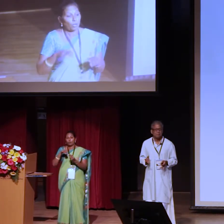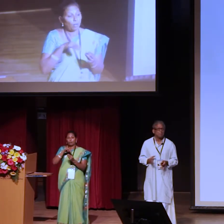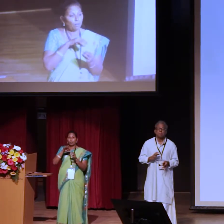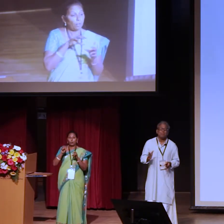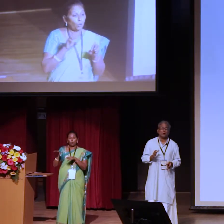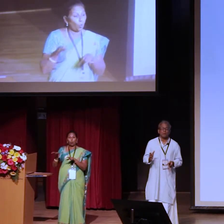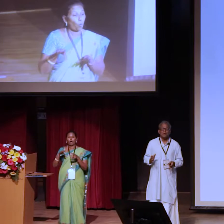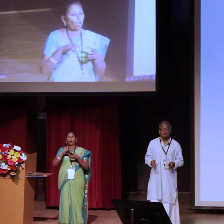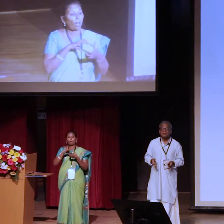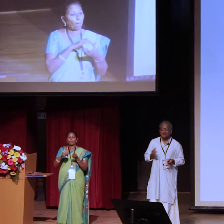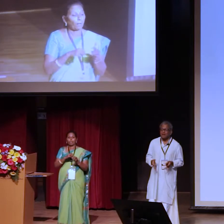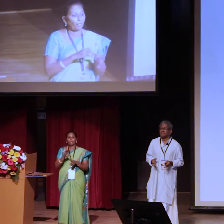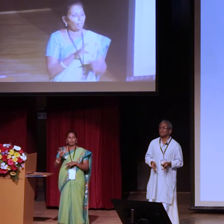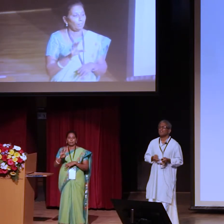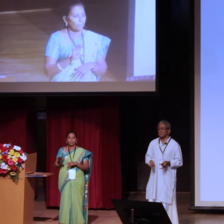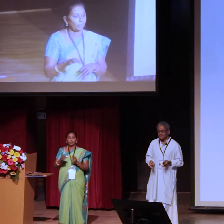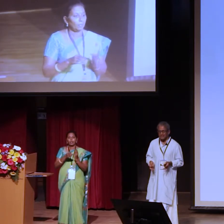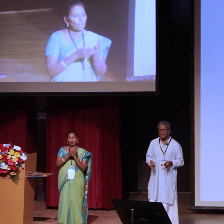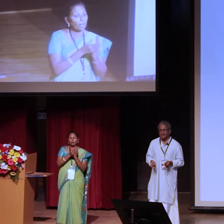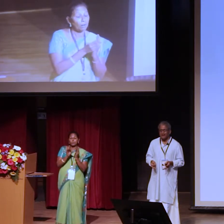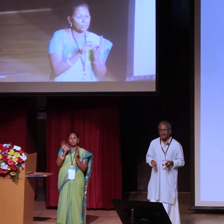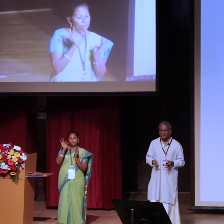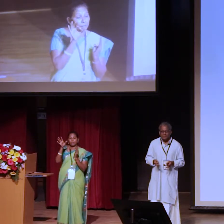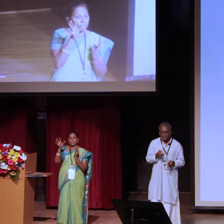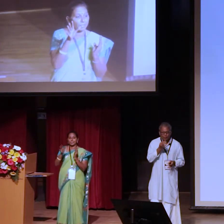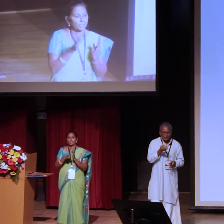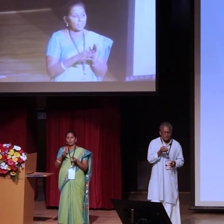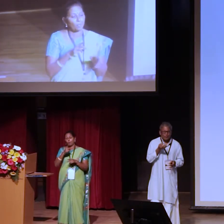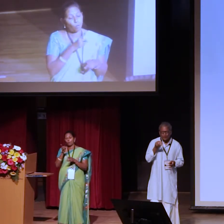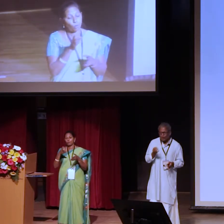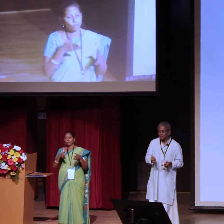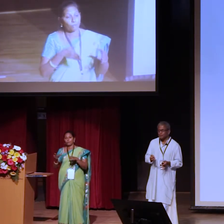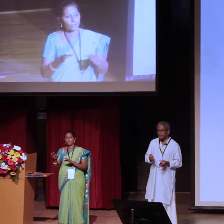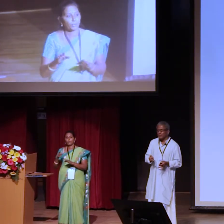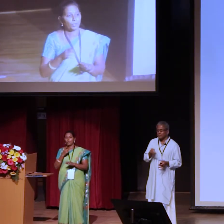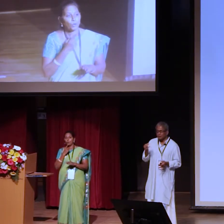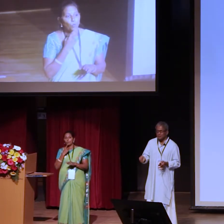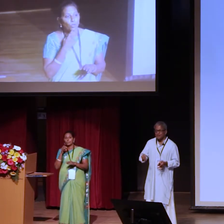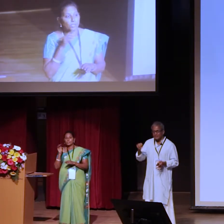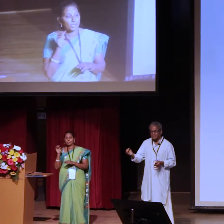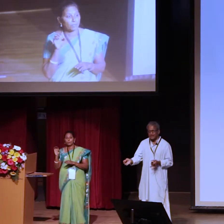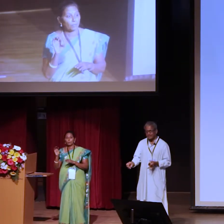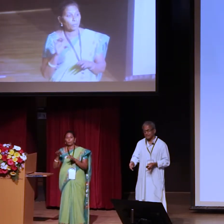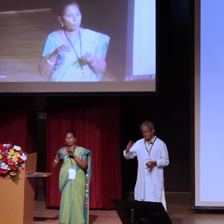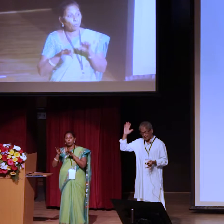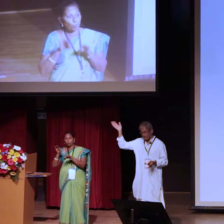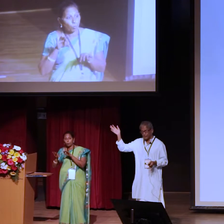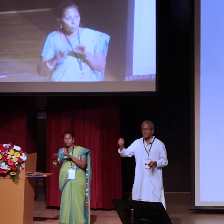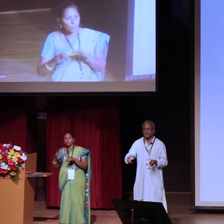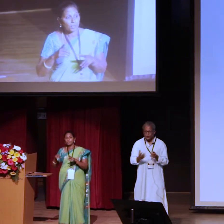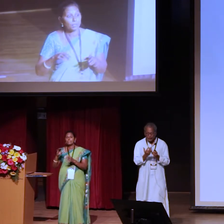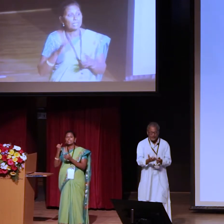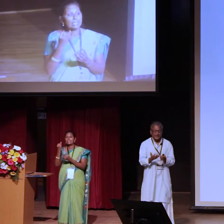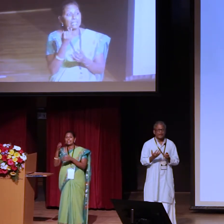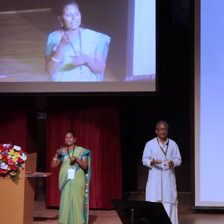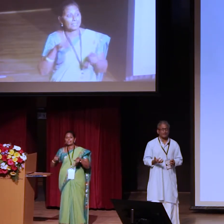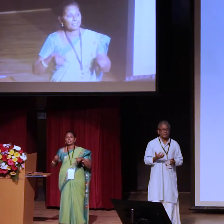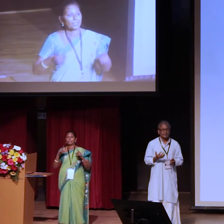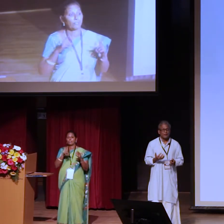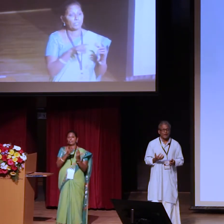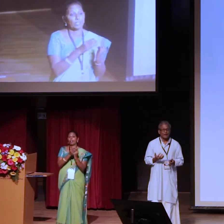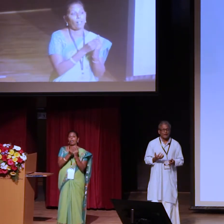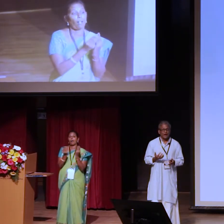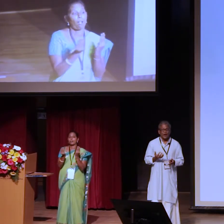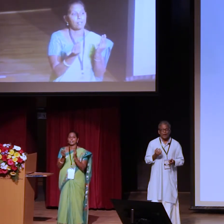of here. No, cards are fantastic. All the way from what is small, what is big, to probability, statistics, life, you can get in